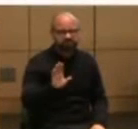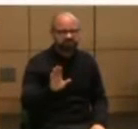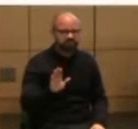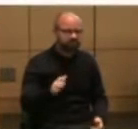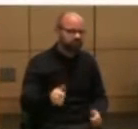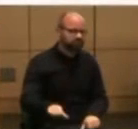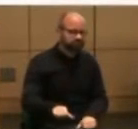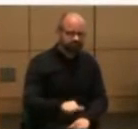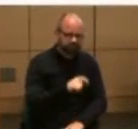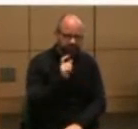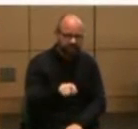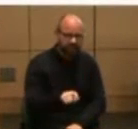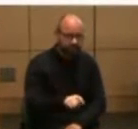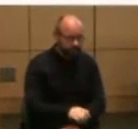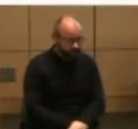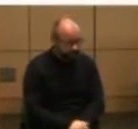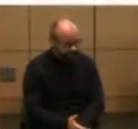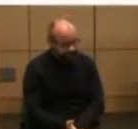have that discussion.